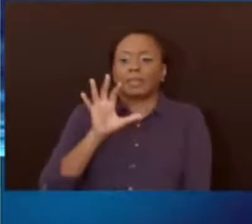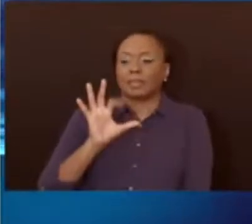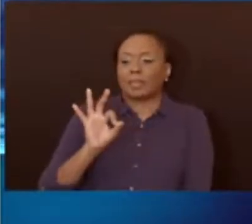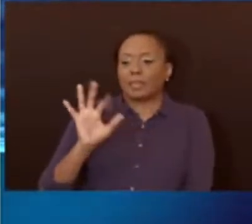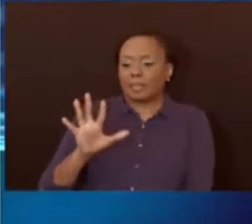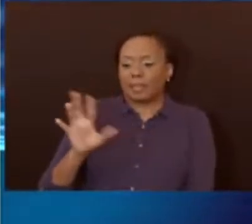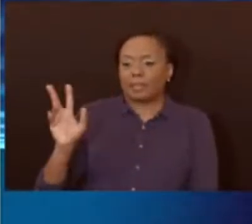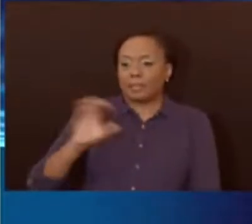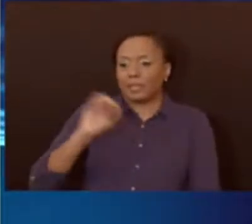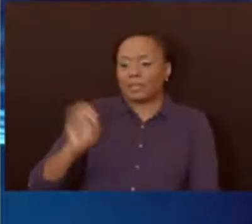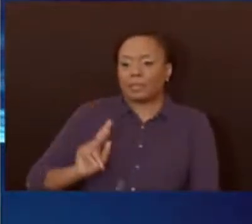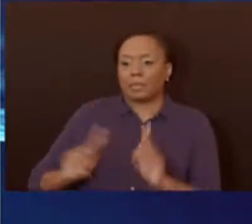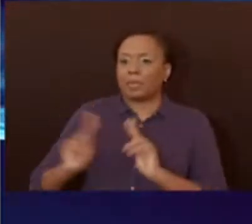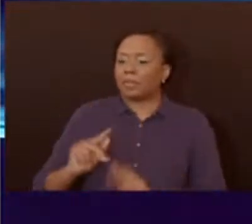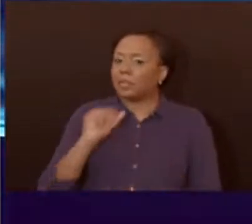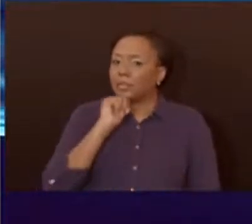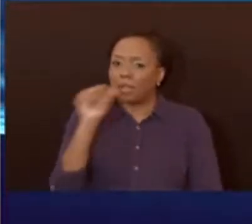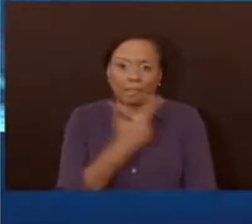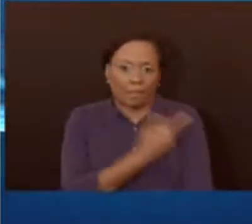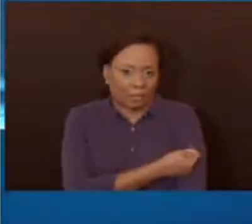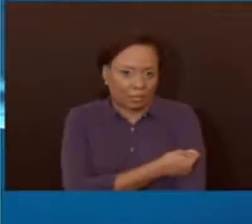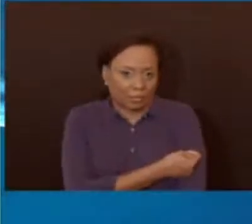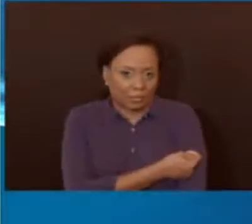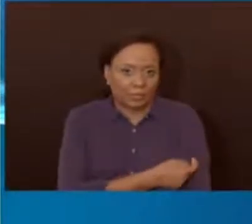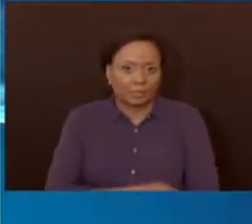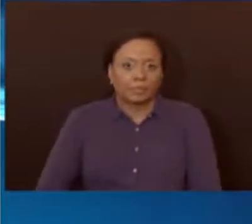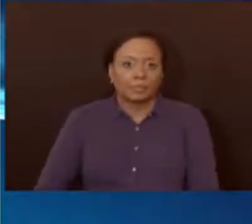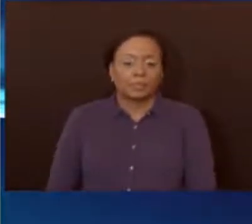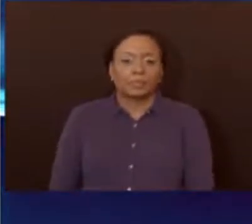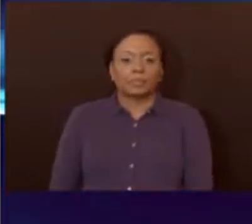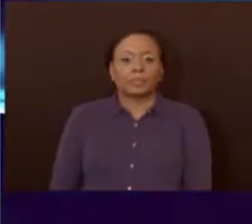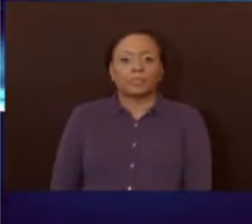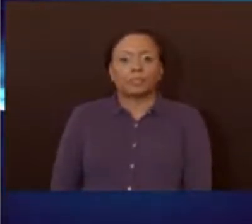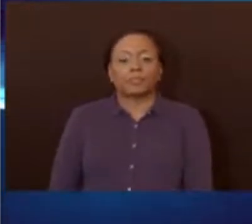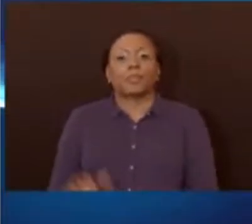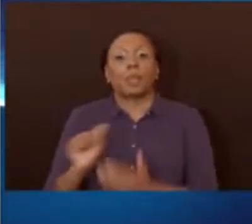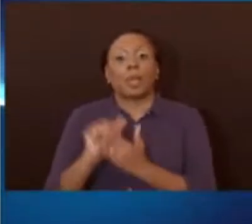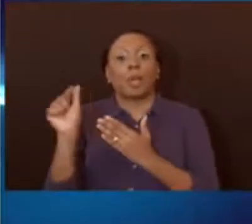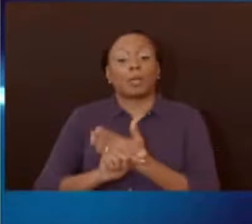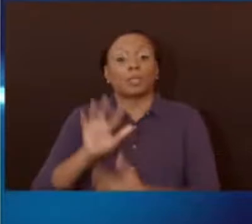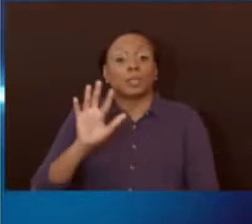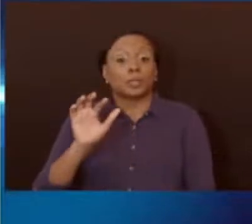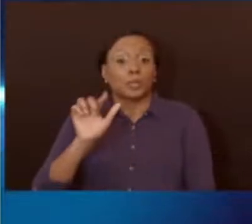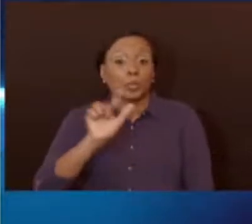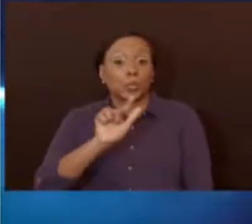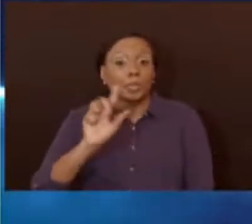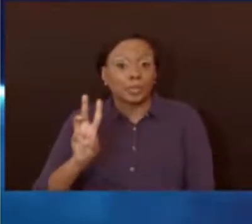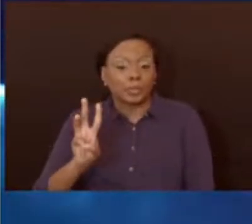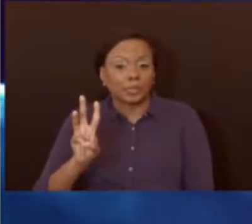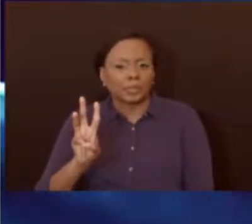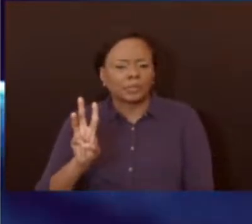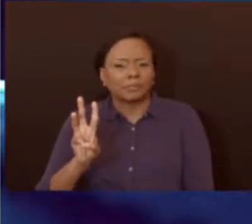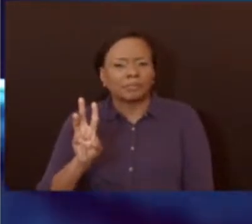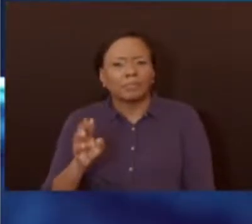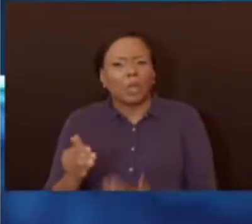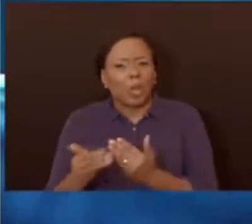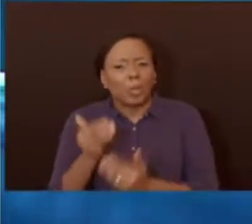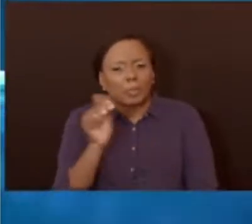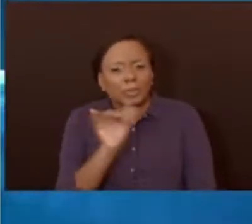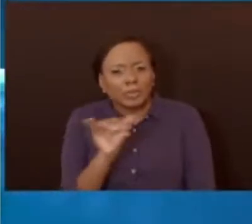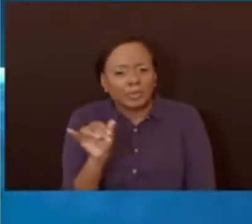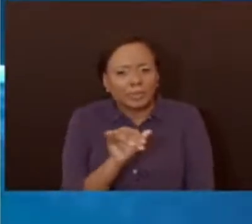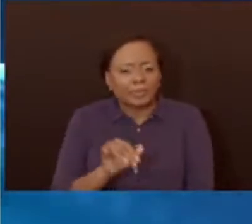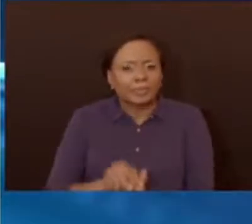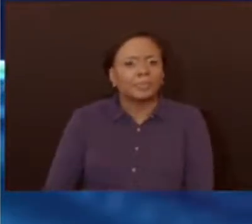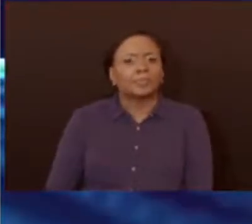cases who were not vaccinated. For the 26th of August, a similar picture was seen, where